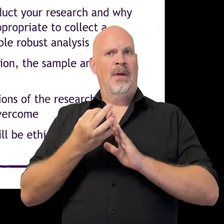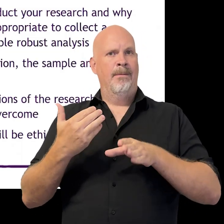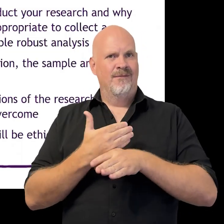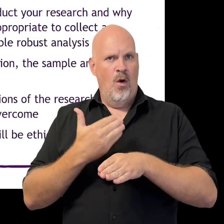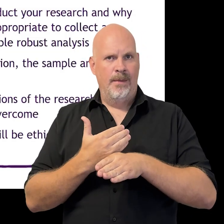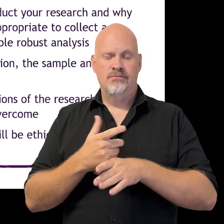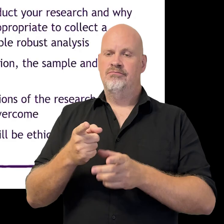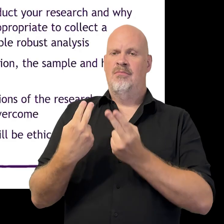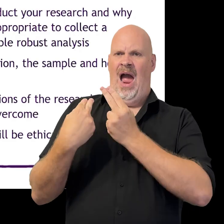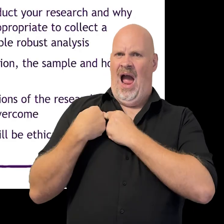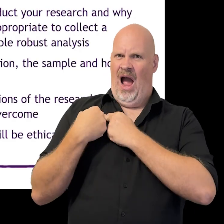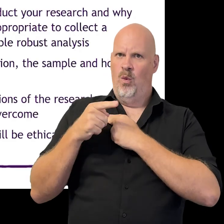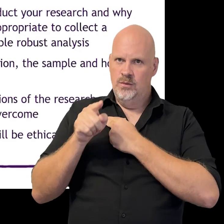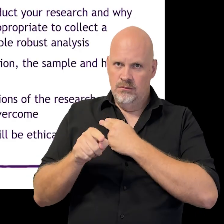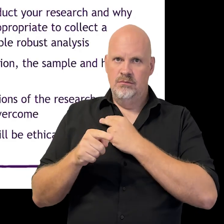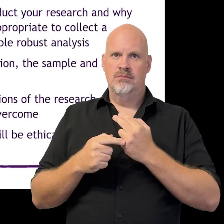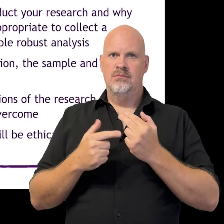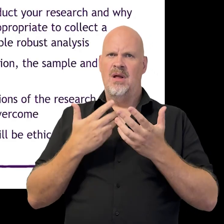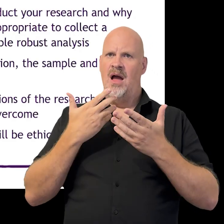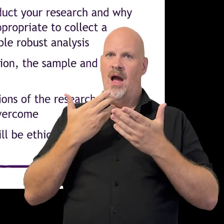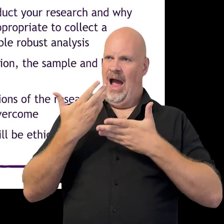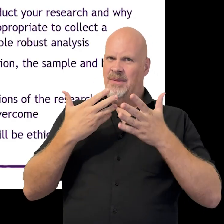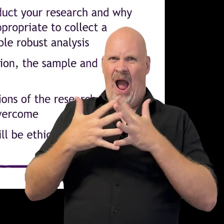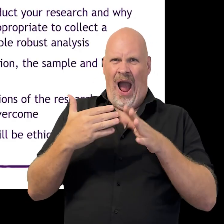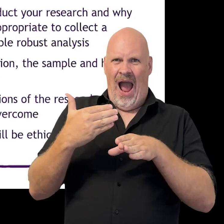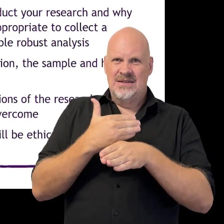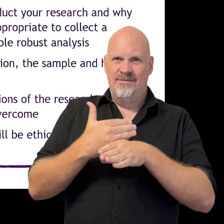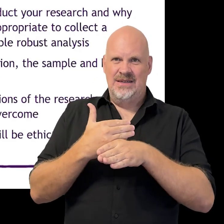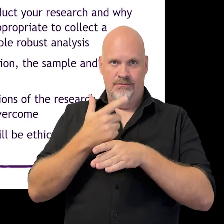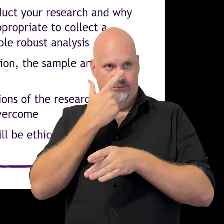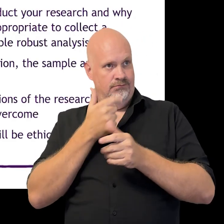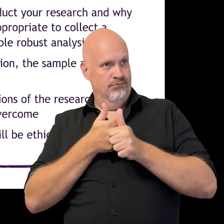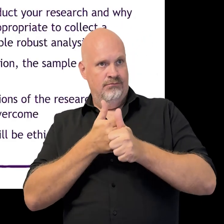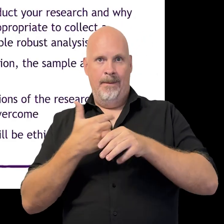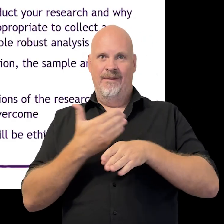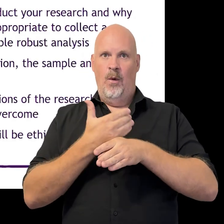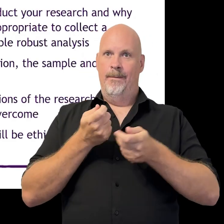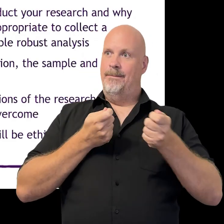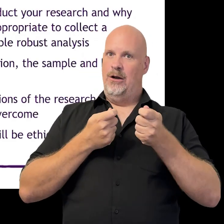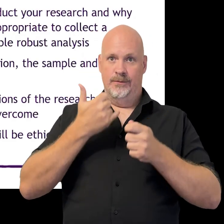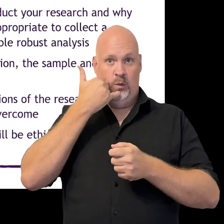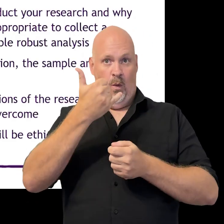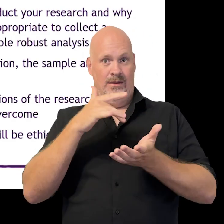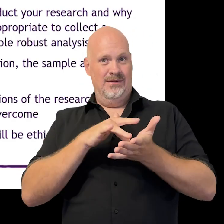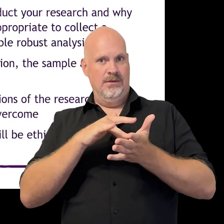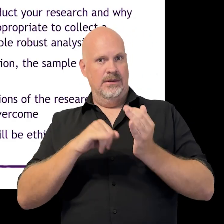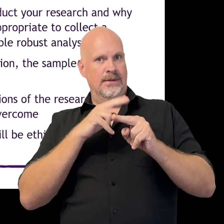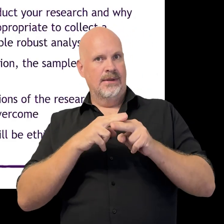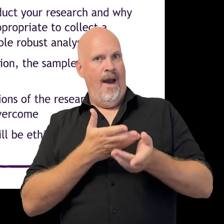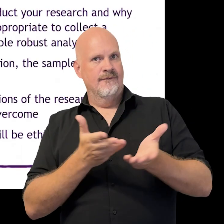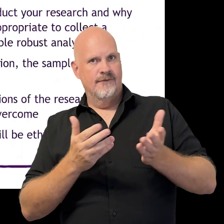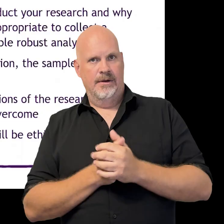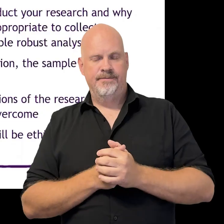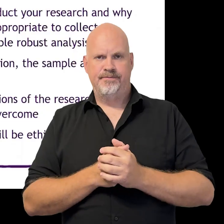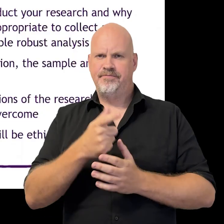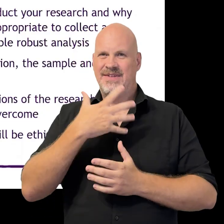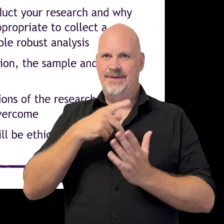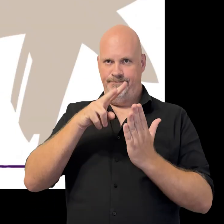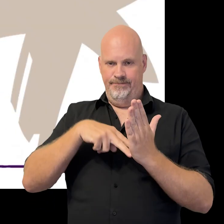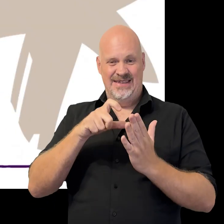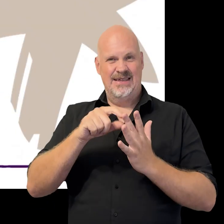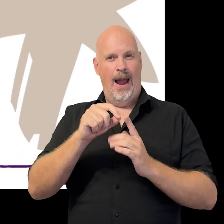key principles about conducting ethical research and how you're going to adhere to those.